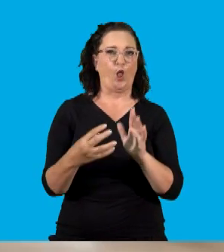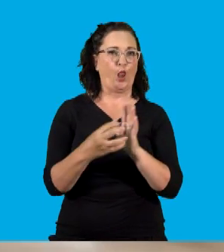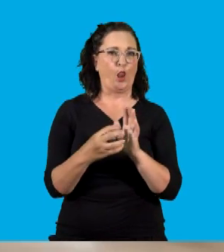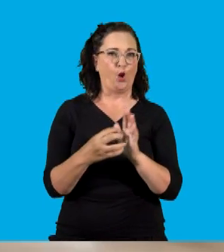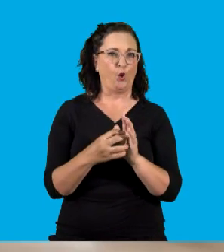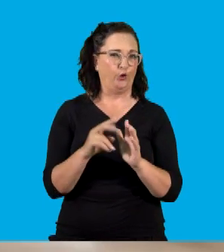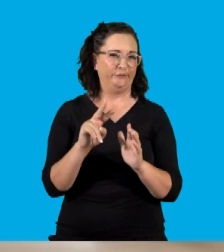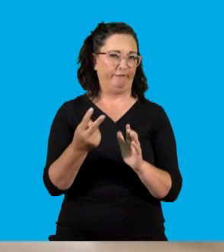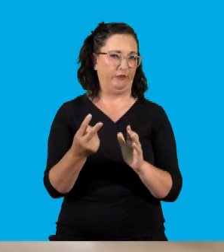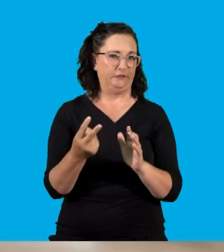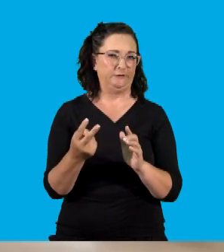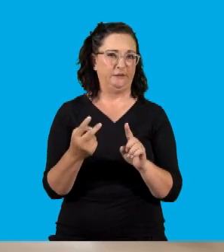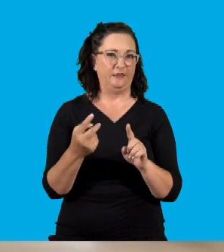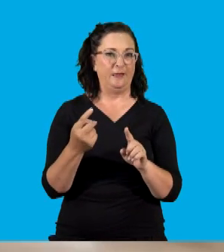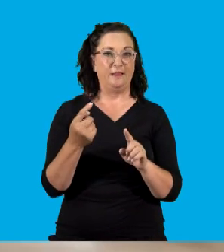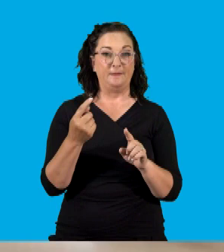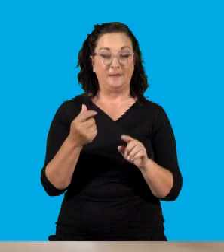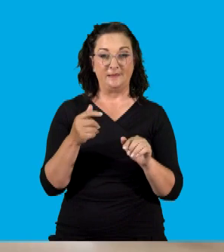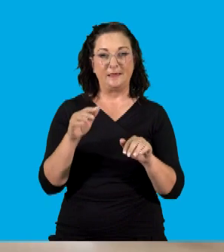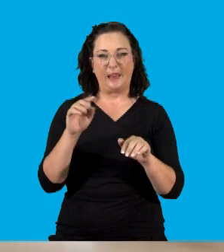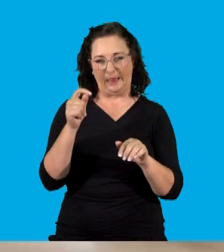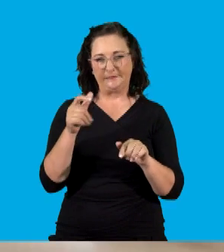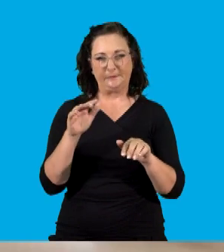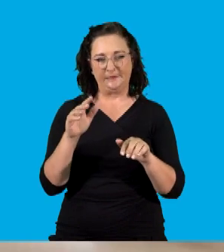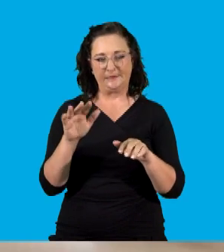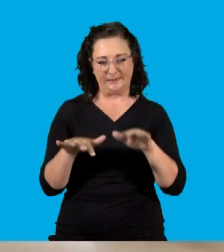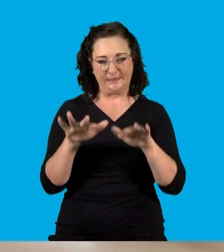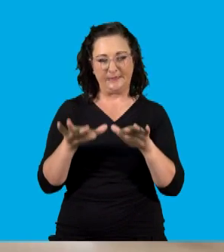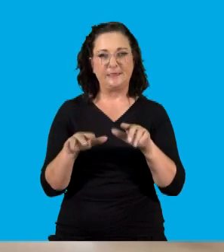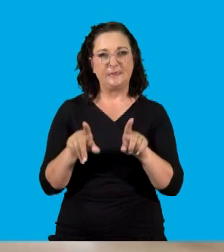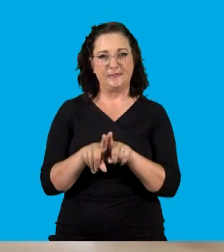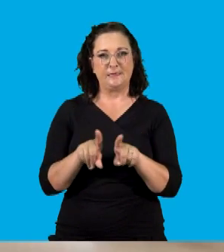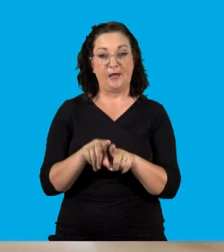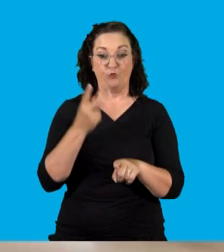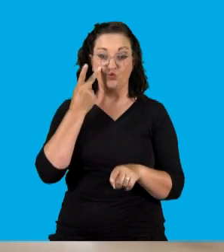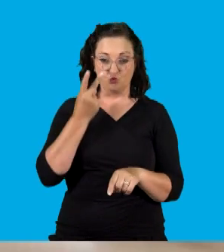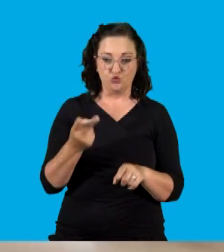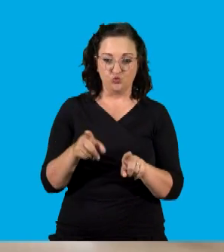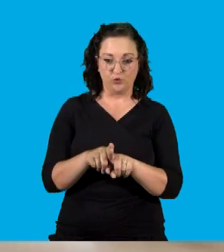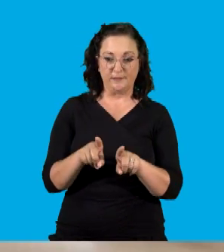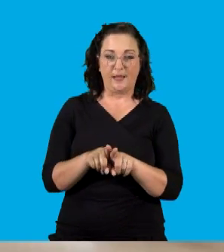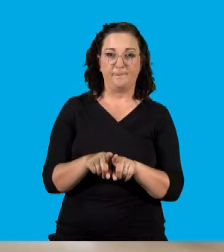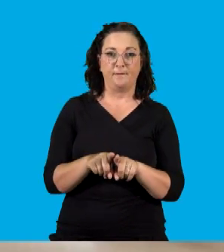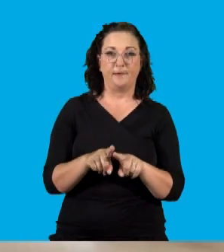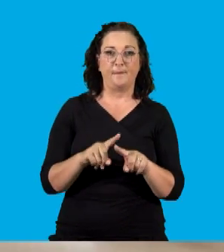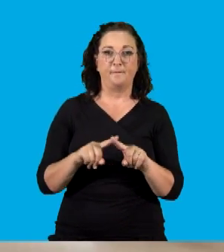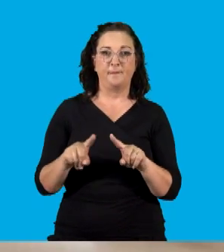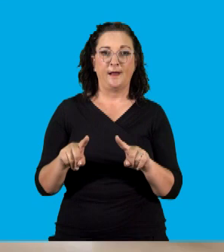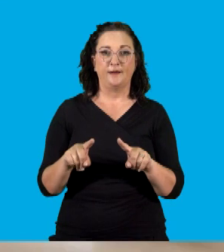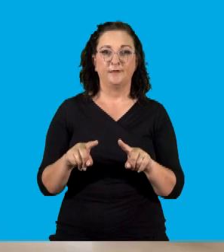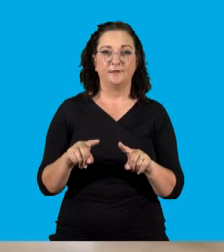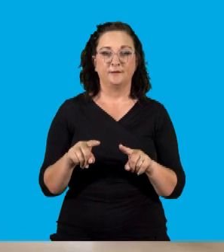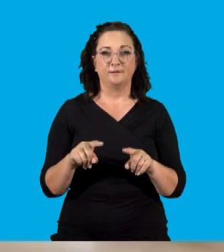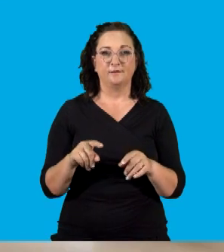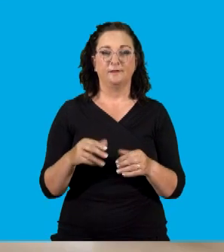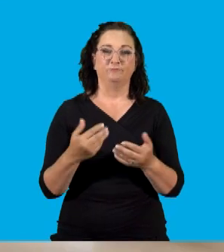be similar. Even though it's not similar, it's a fake. They use a fake trademark that will look alike the original goods in order